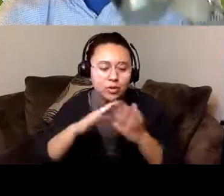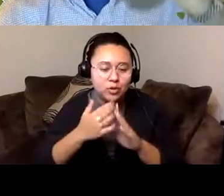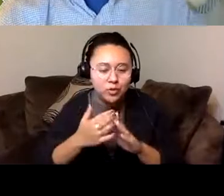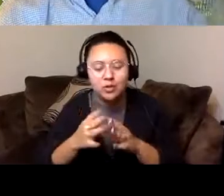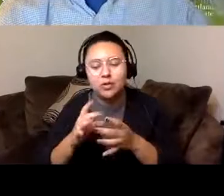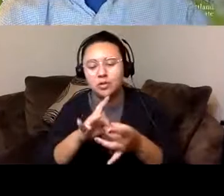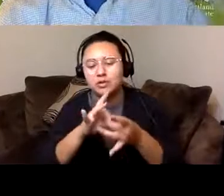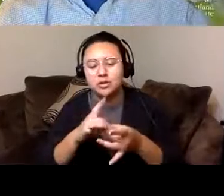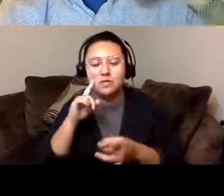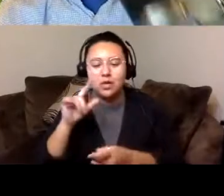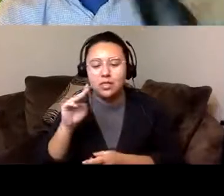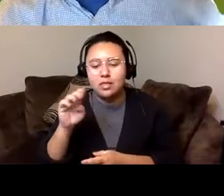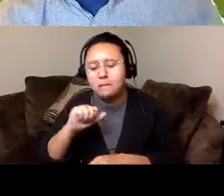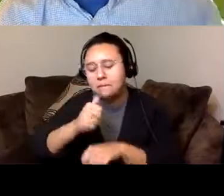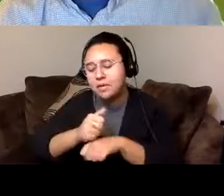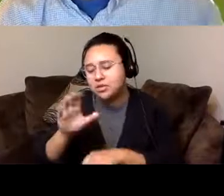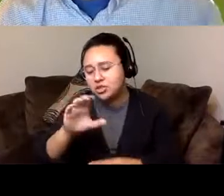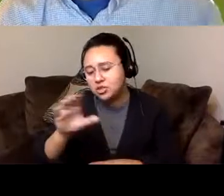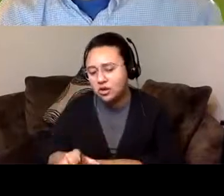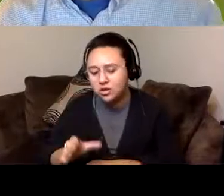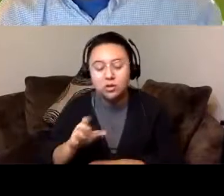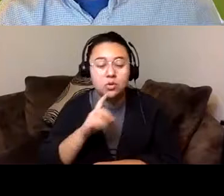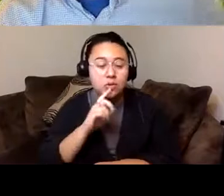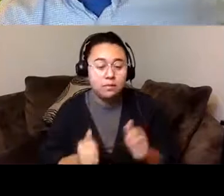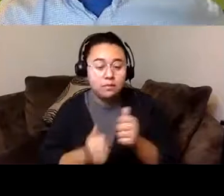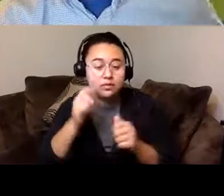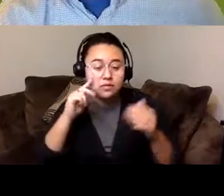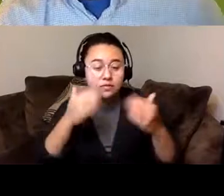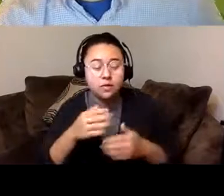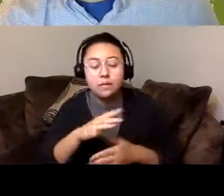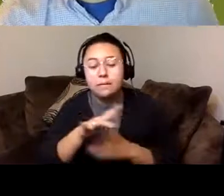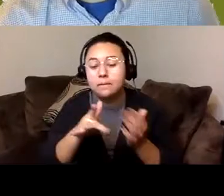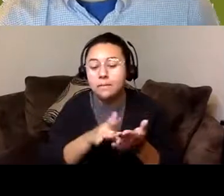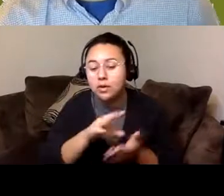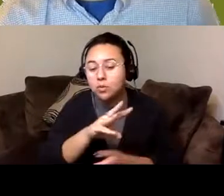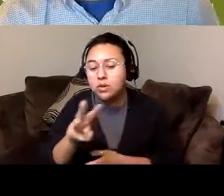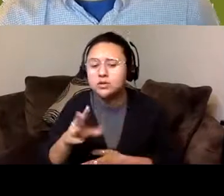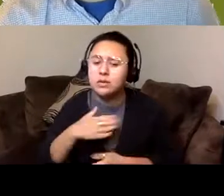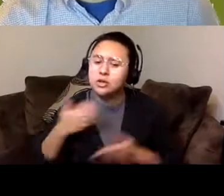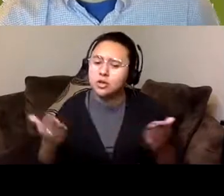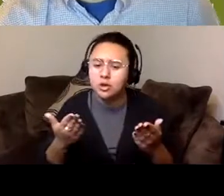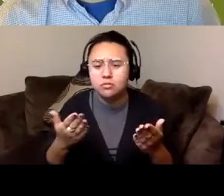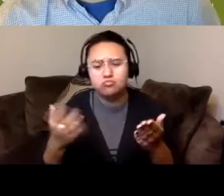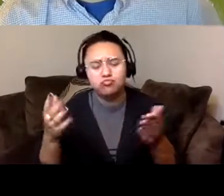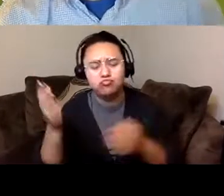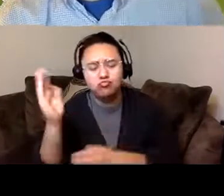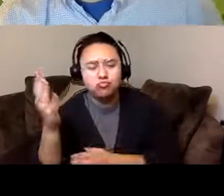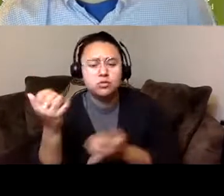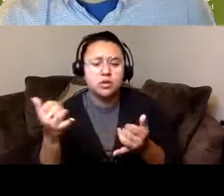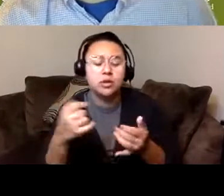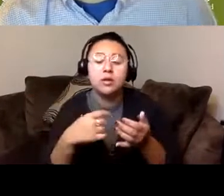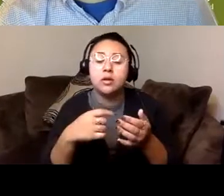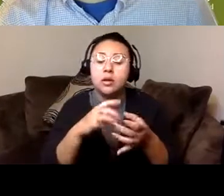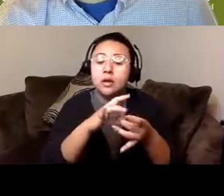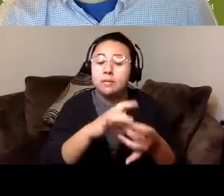Lime, based in Chicago, and primarily focusing on the Midwest. But I'm glad to be able to speak to you all about equity,